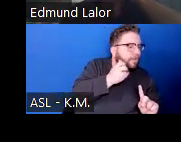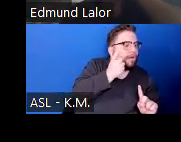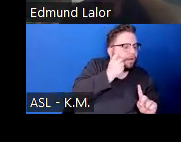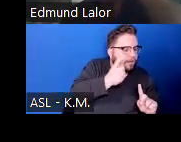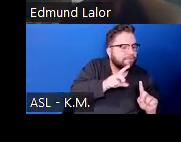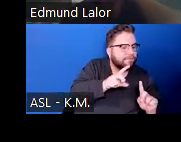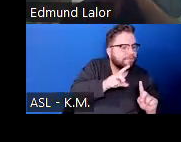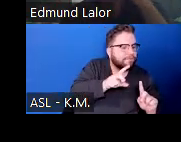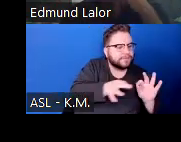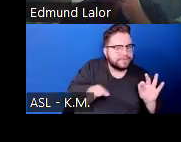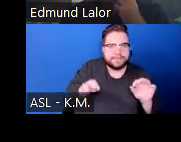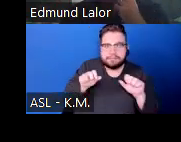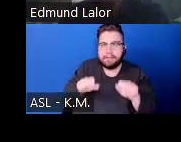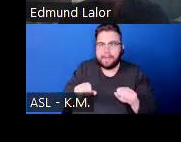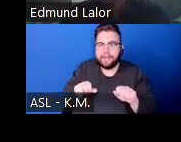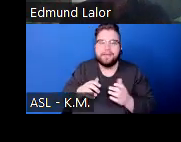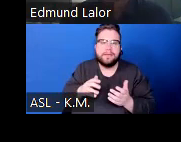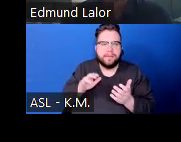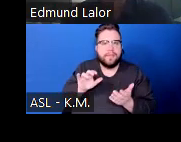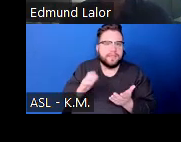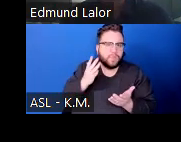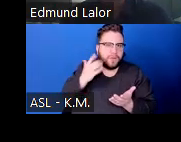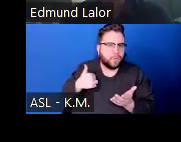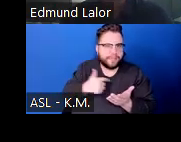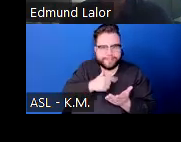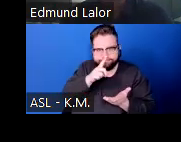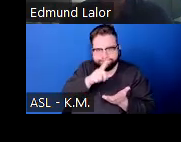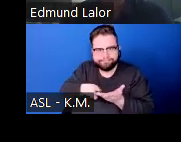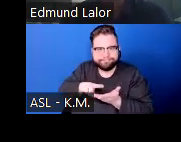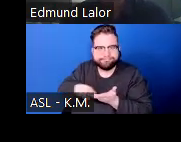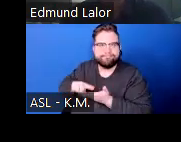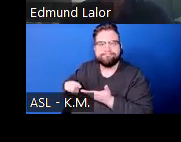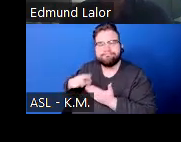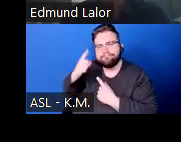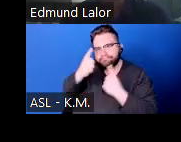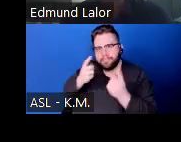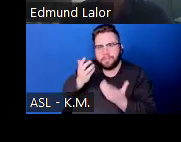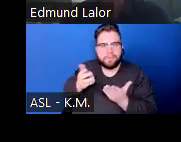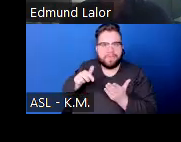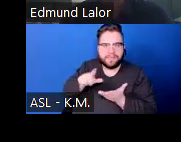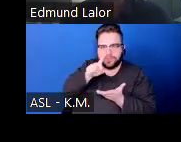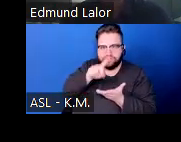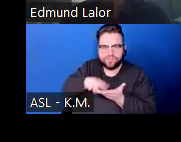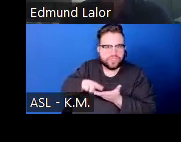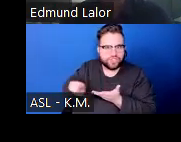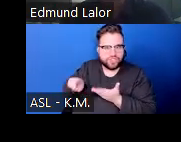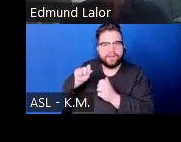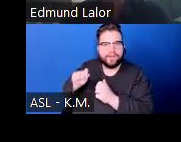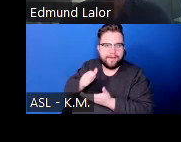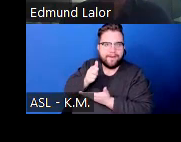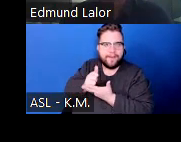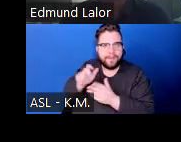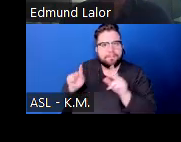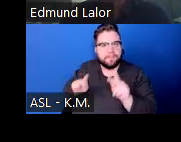important utility in the context of certain populations in whom we think predictive perception might be